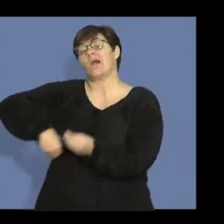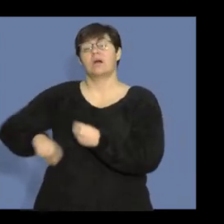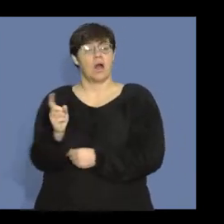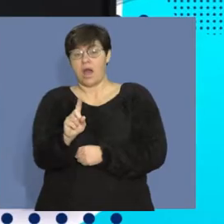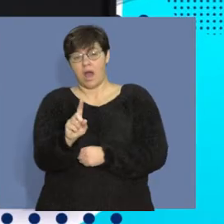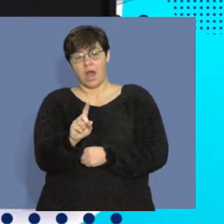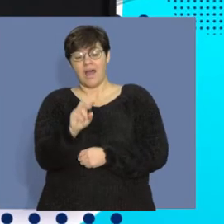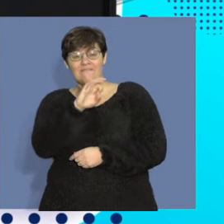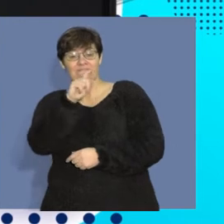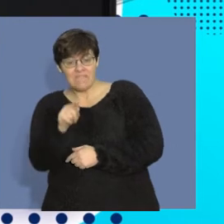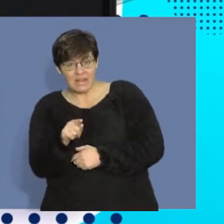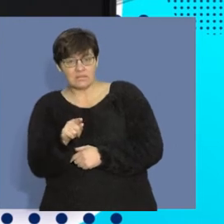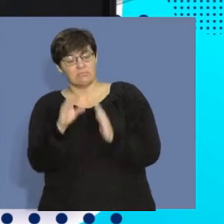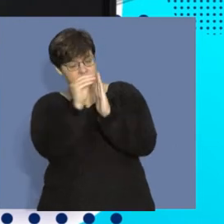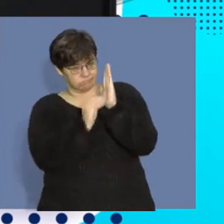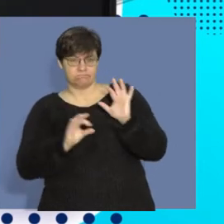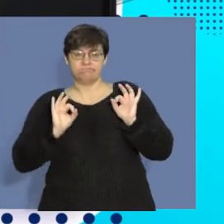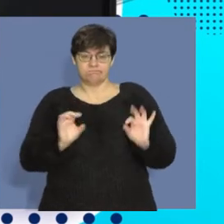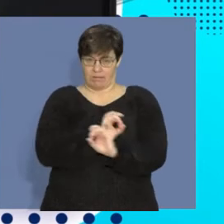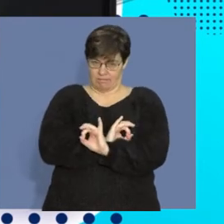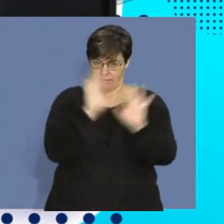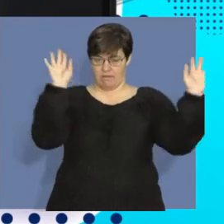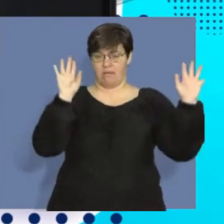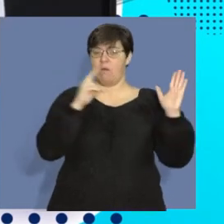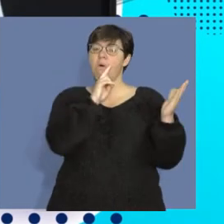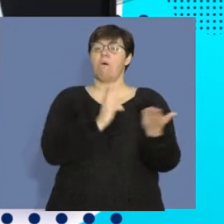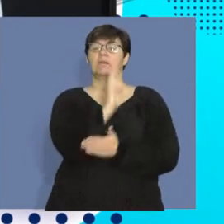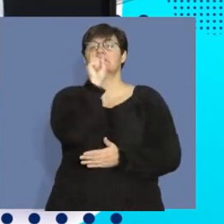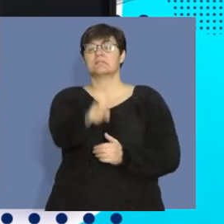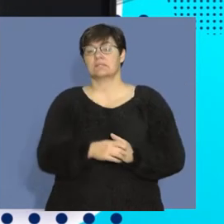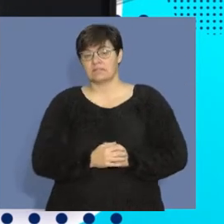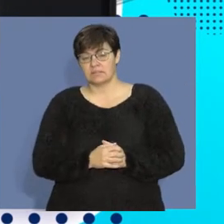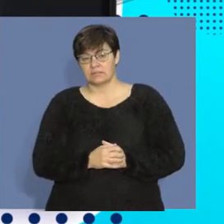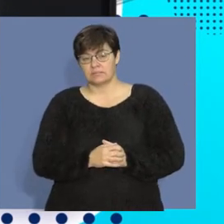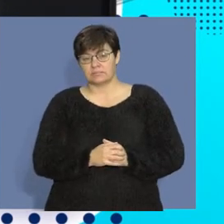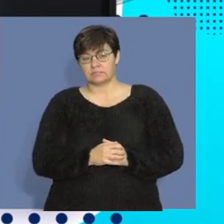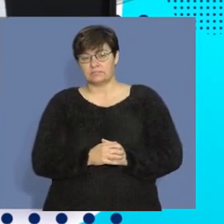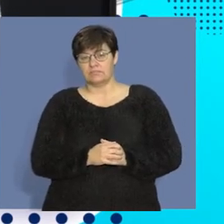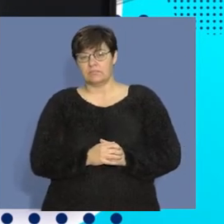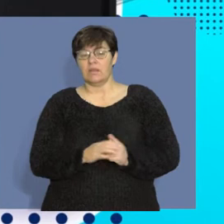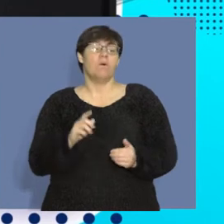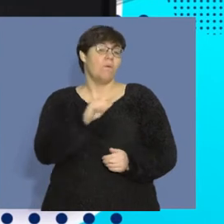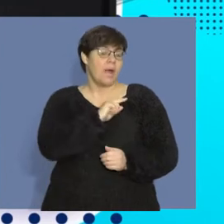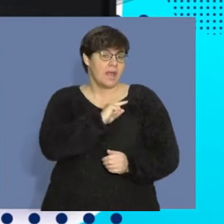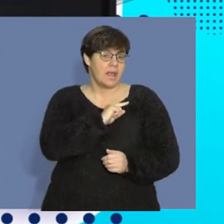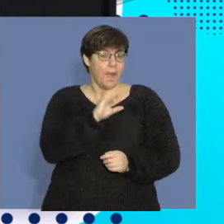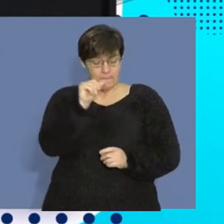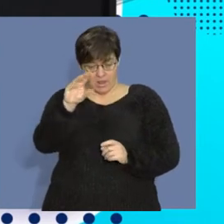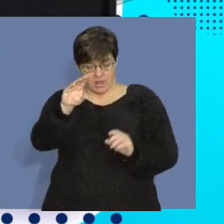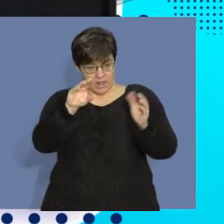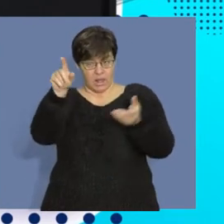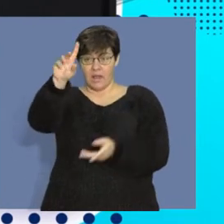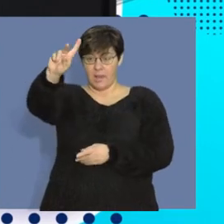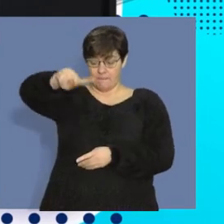compliant with your VAT returns, to ensure that you are doing what you are supposed to be doing, to ensure that the monies that